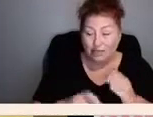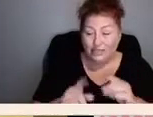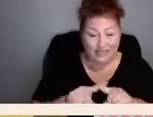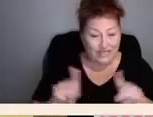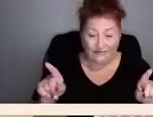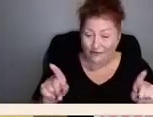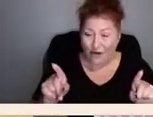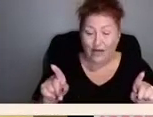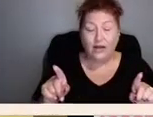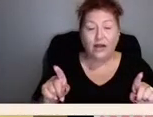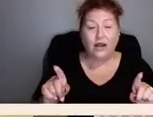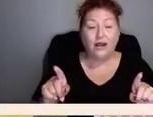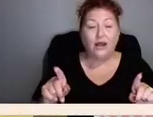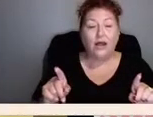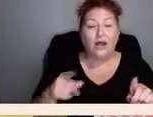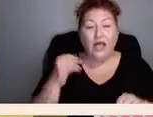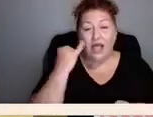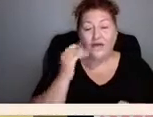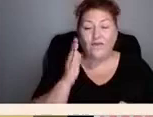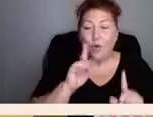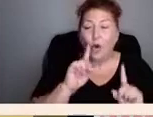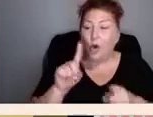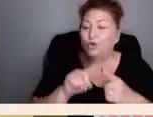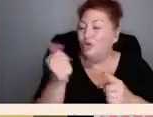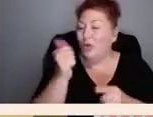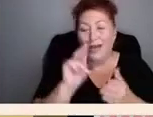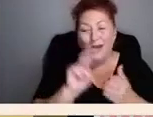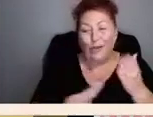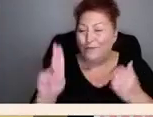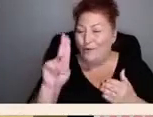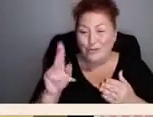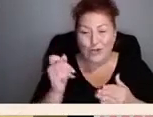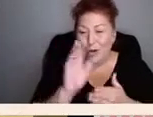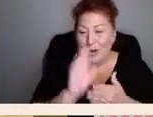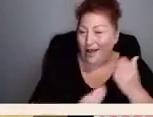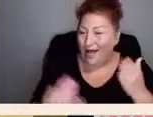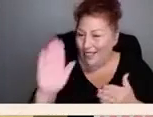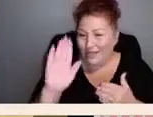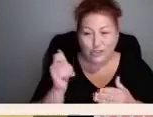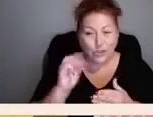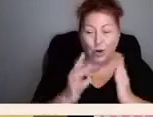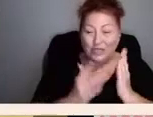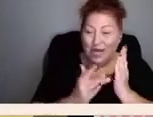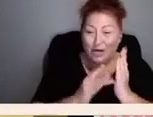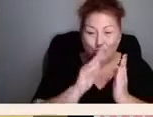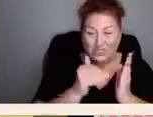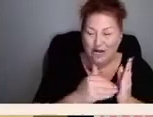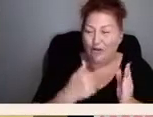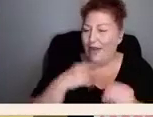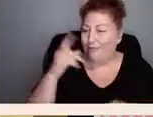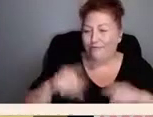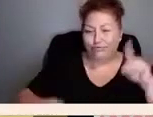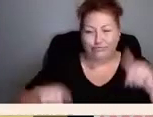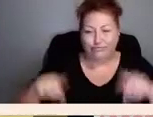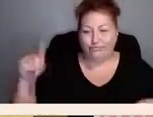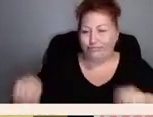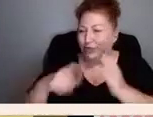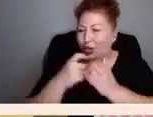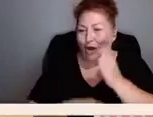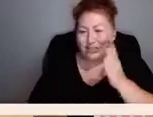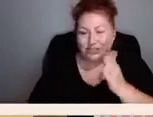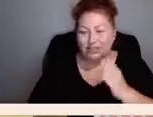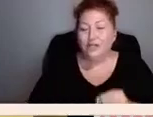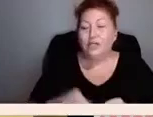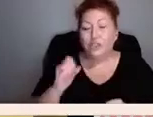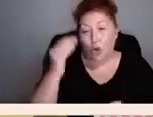if you are going to any university, college, or technical center. There's a difference in cost. And so knowing